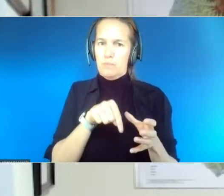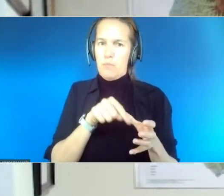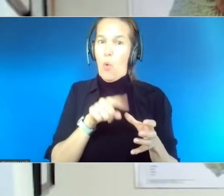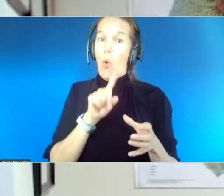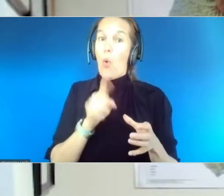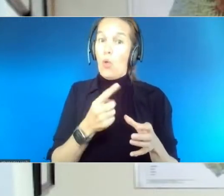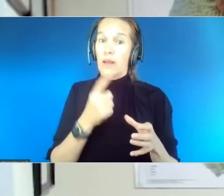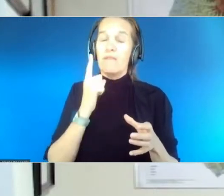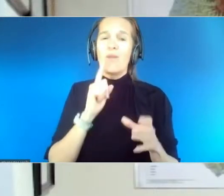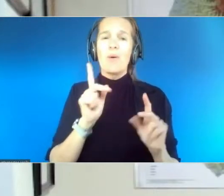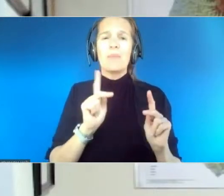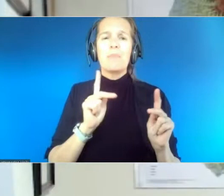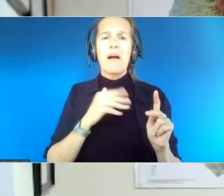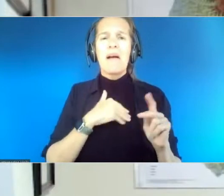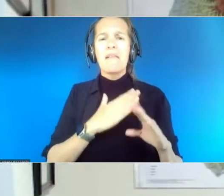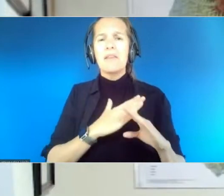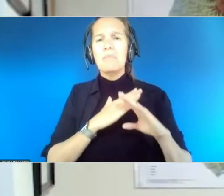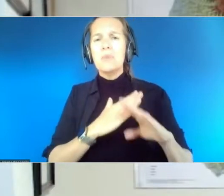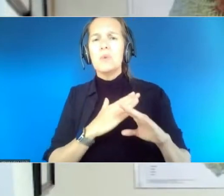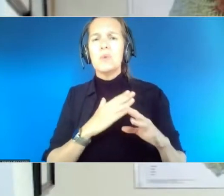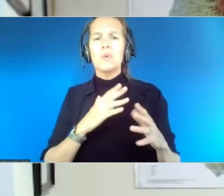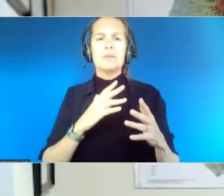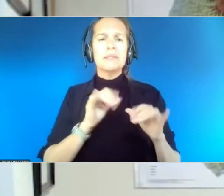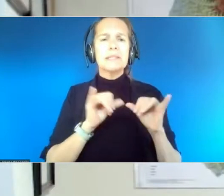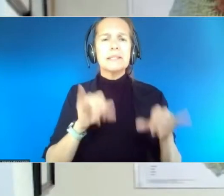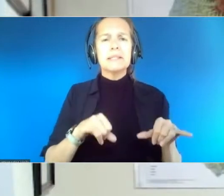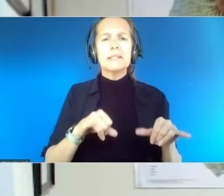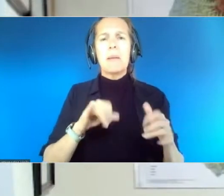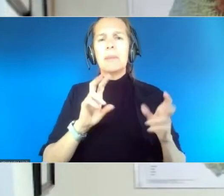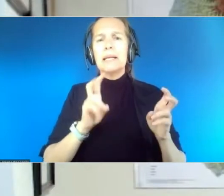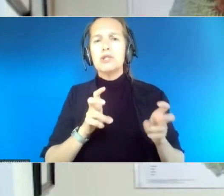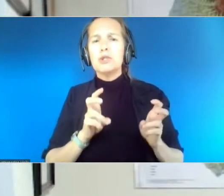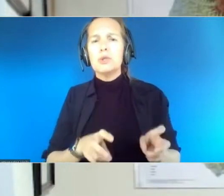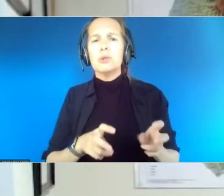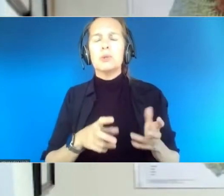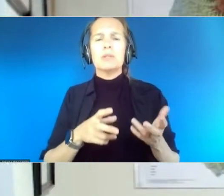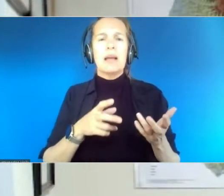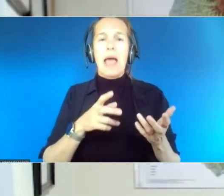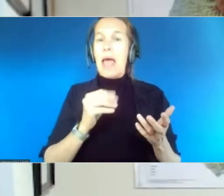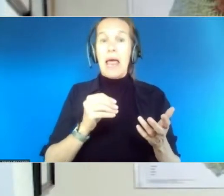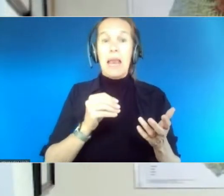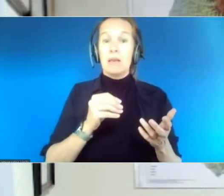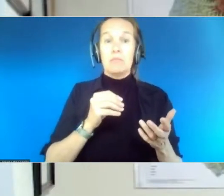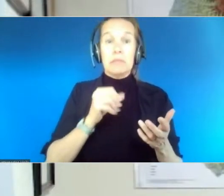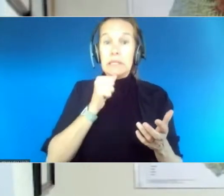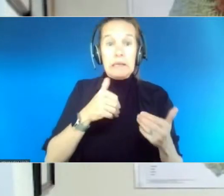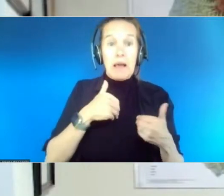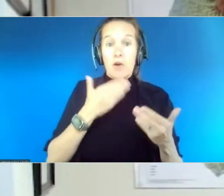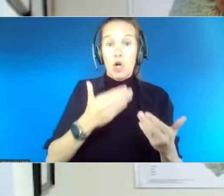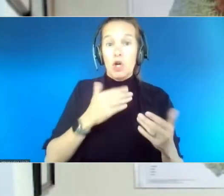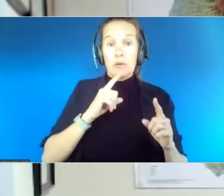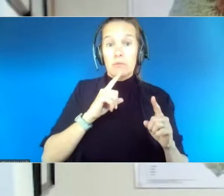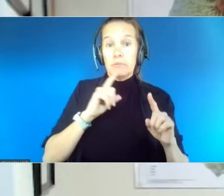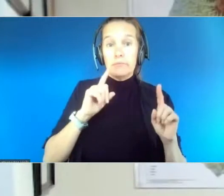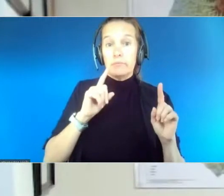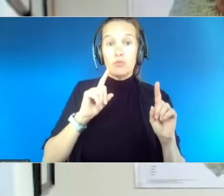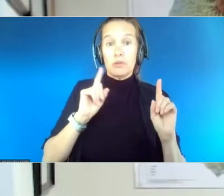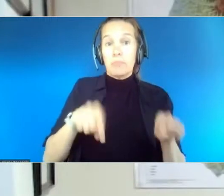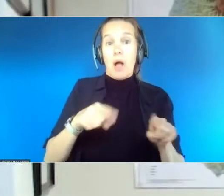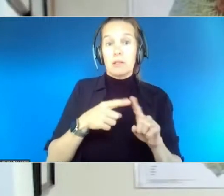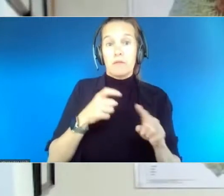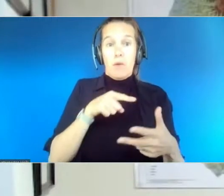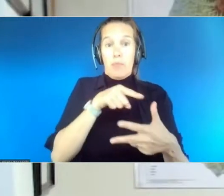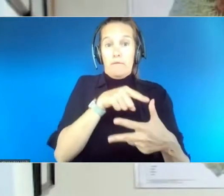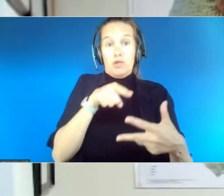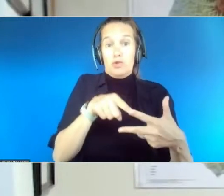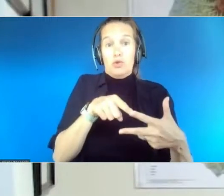have immune compromise and didn't have the same response, the best defense with the 2 vaccines.